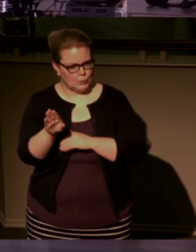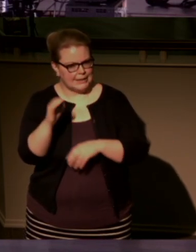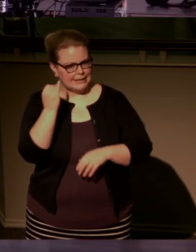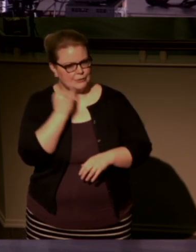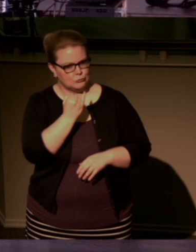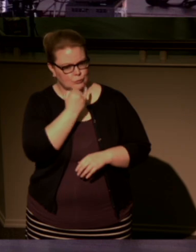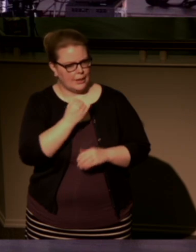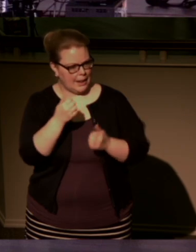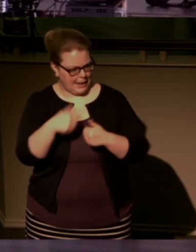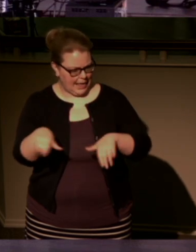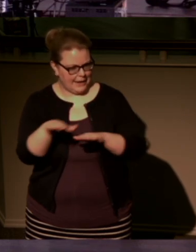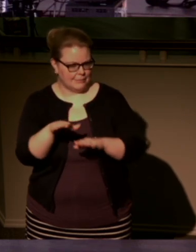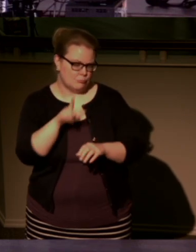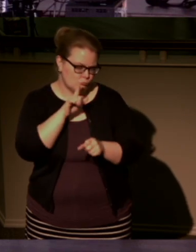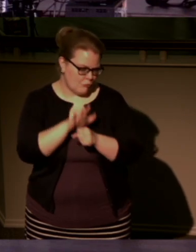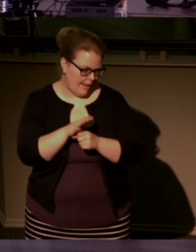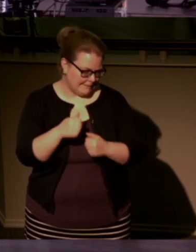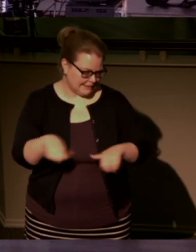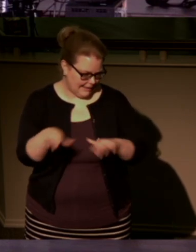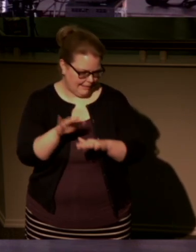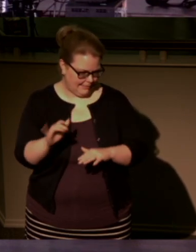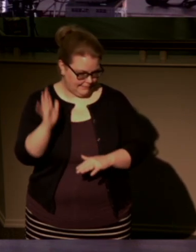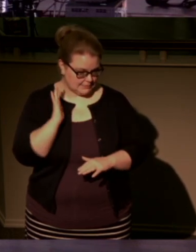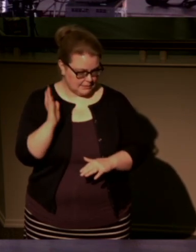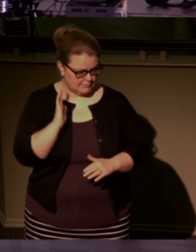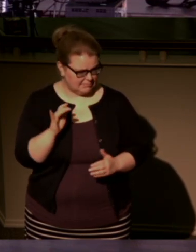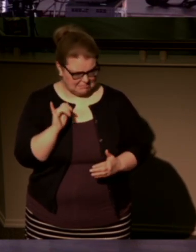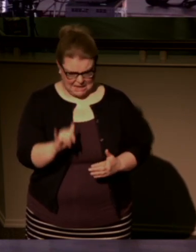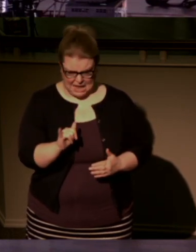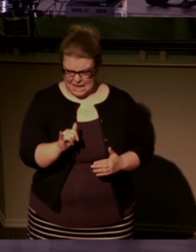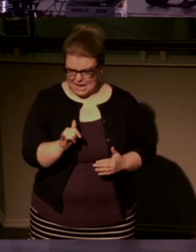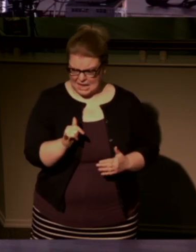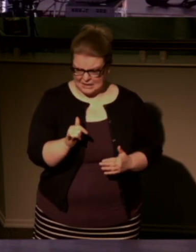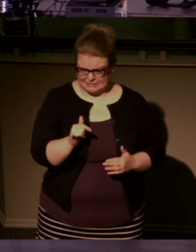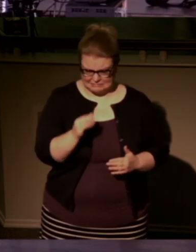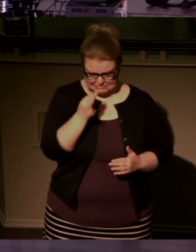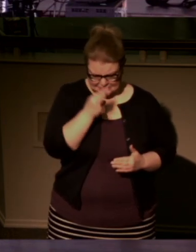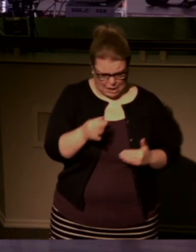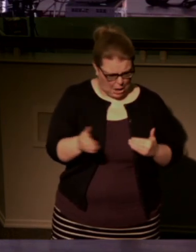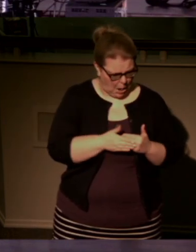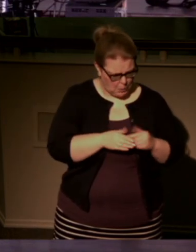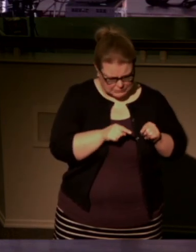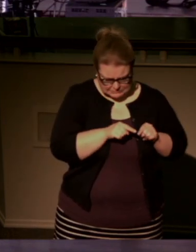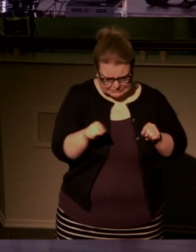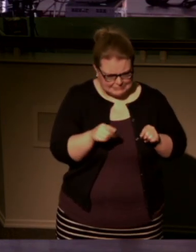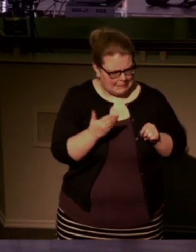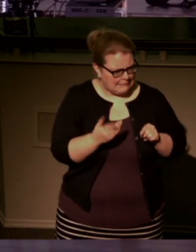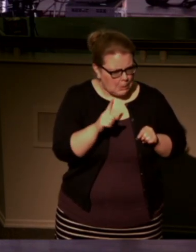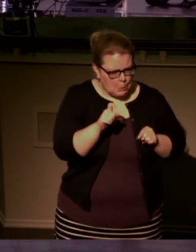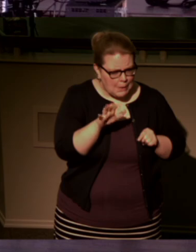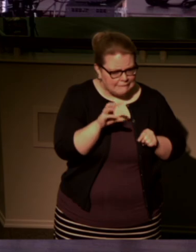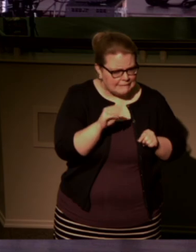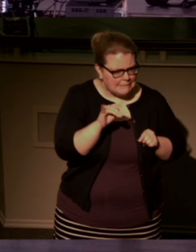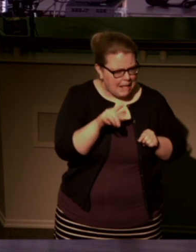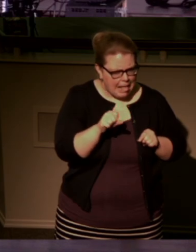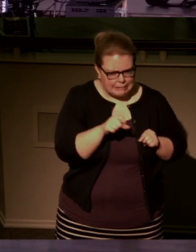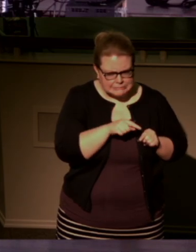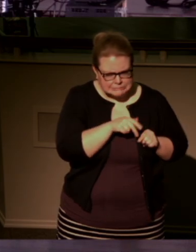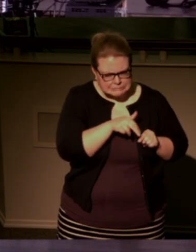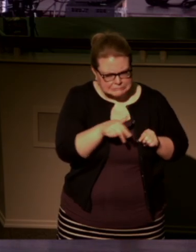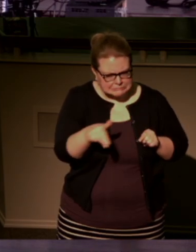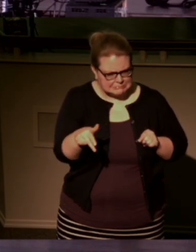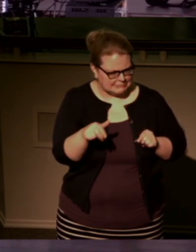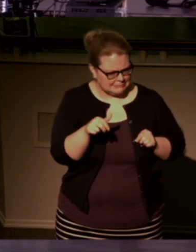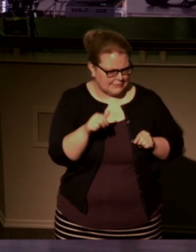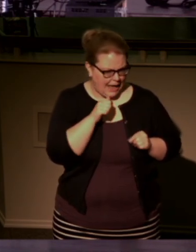Land in that day. And that was a fairly short way. It was maybe 150 miles march, so not that far.